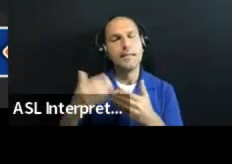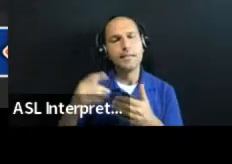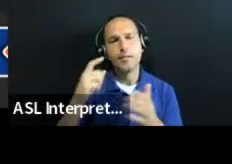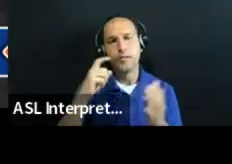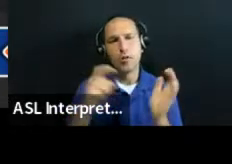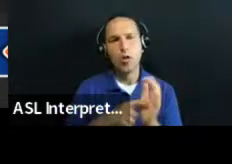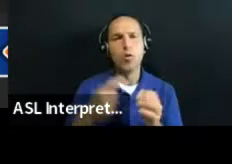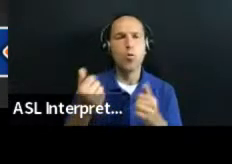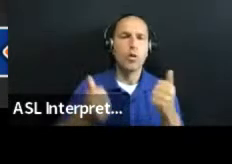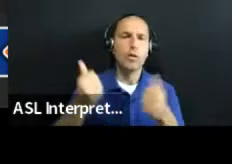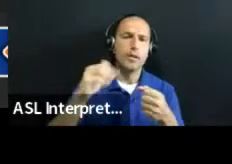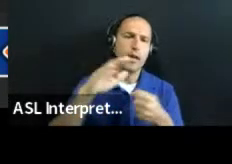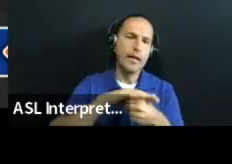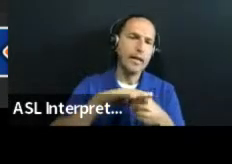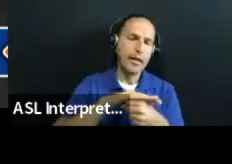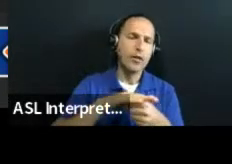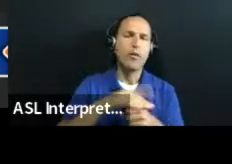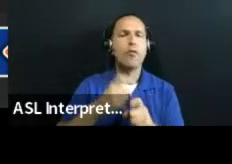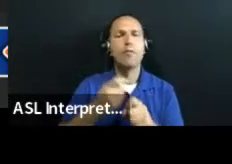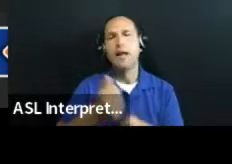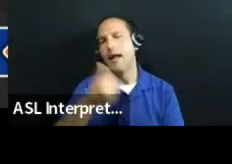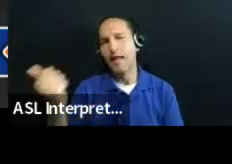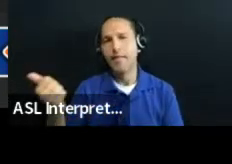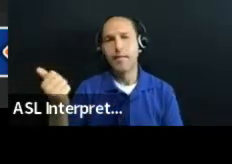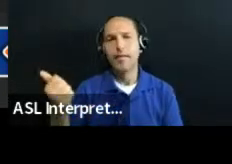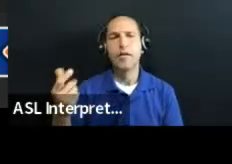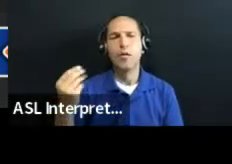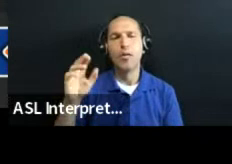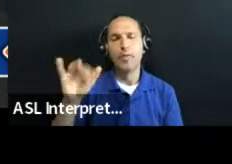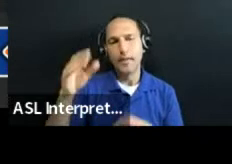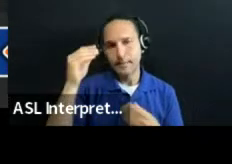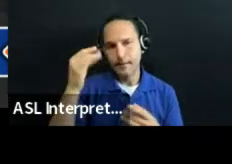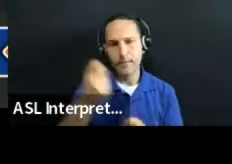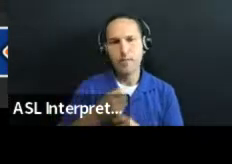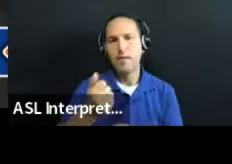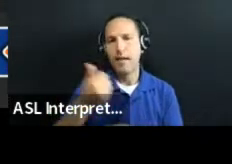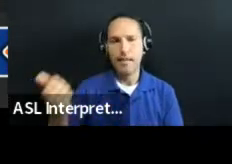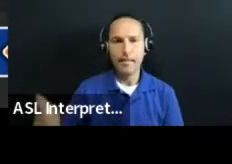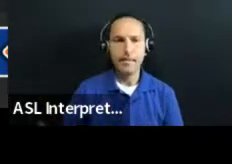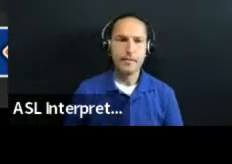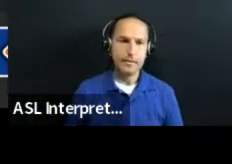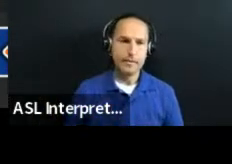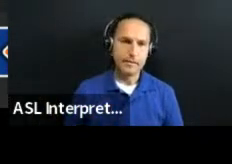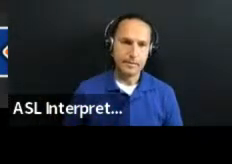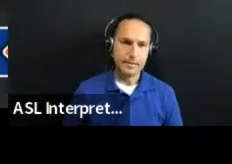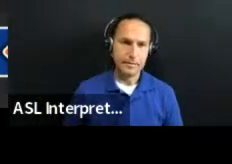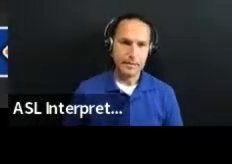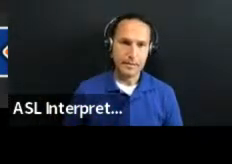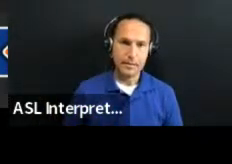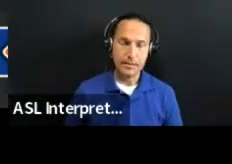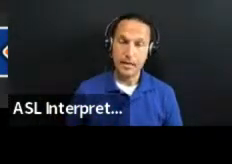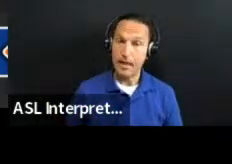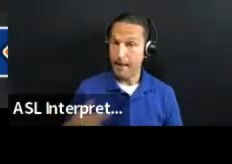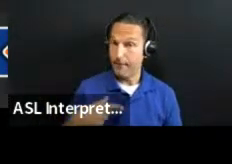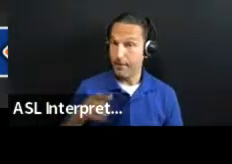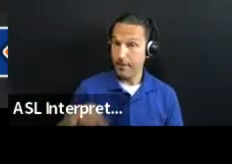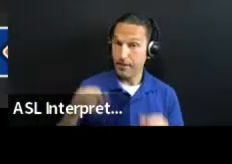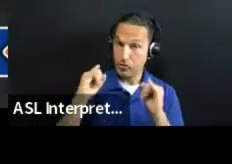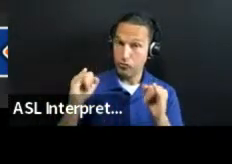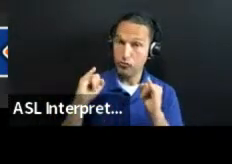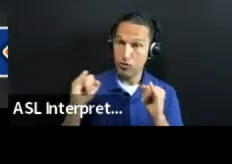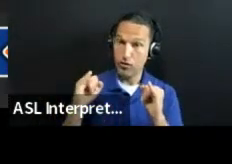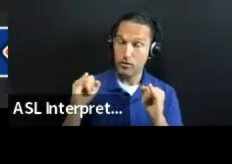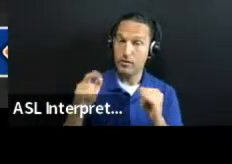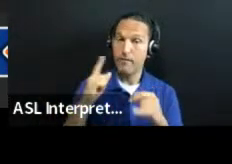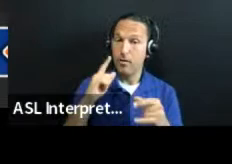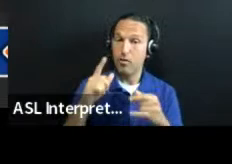one geographic area from another or one piece of data from another. Are there instructions throughout the process